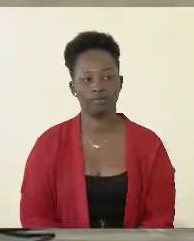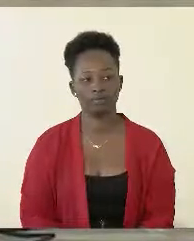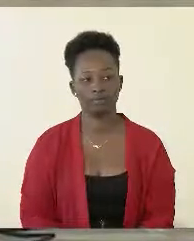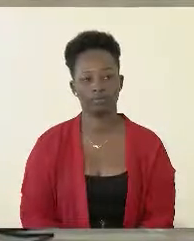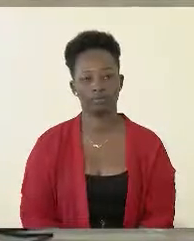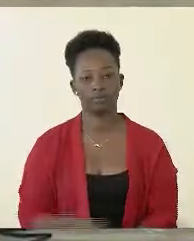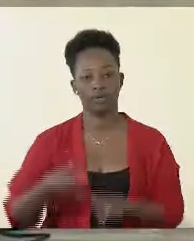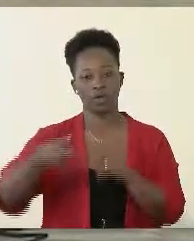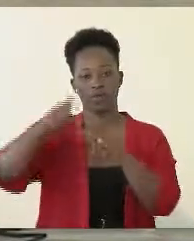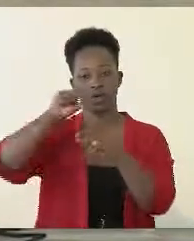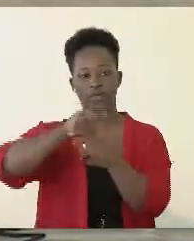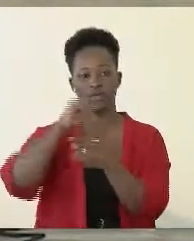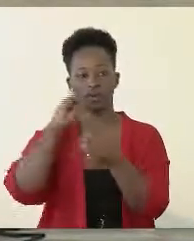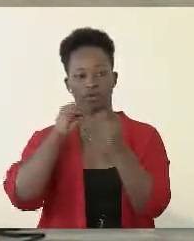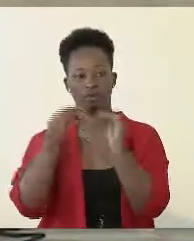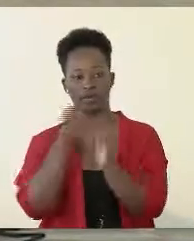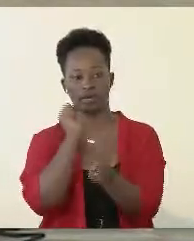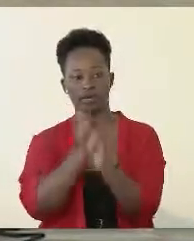Workers or employees.